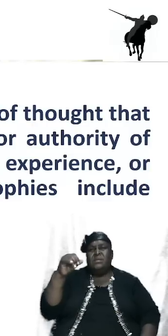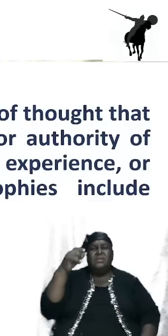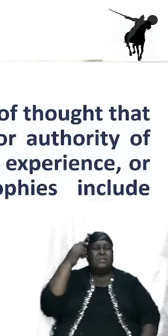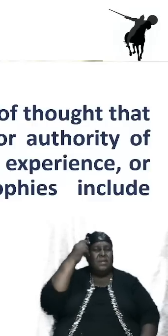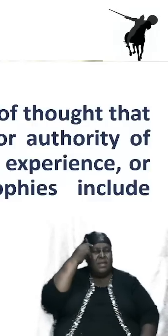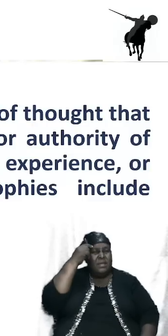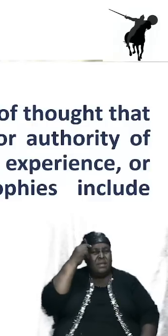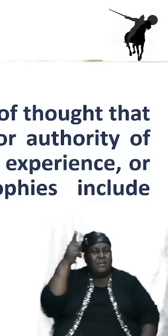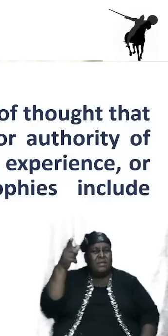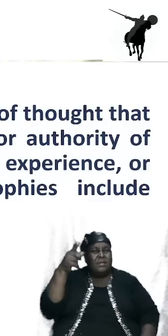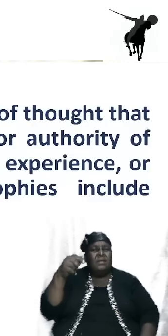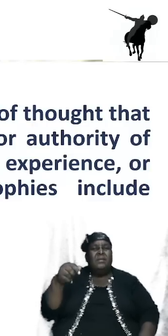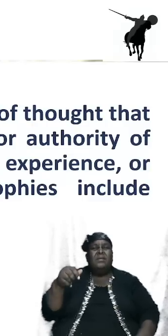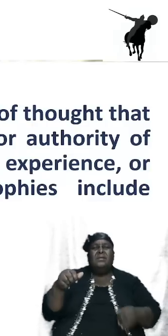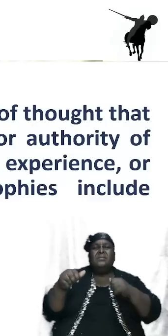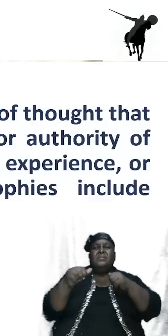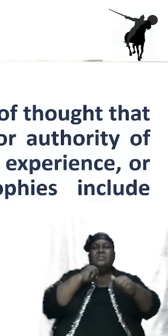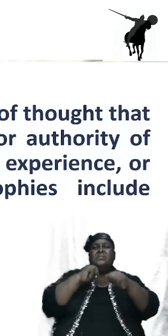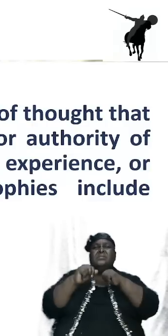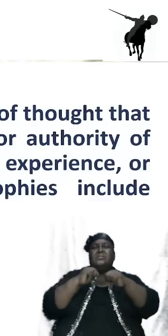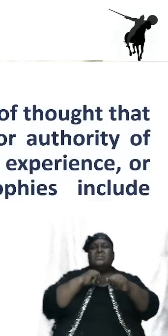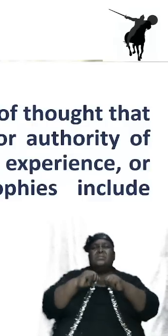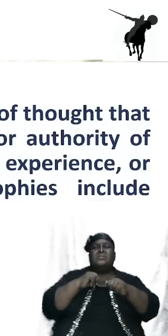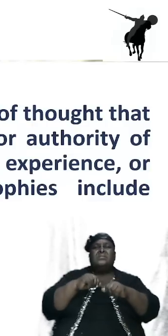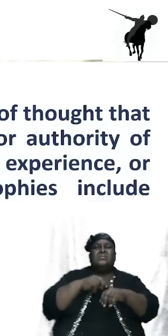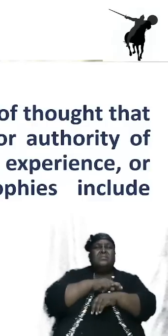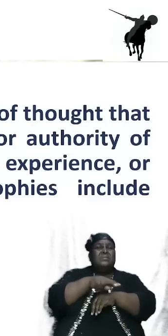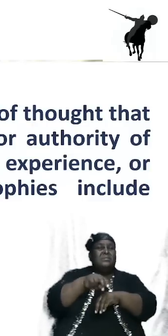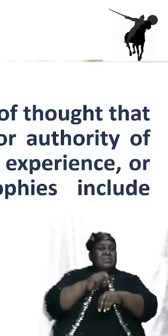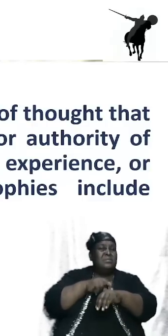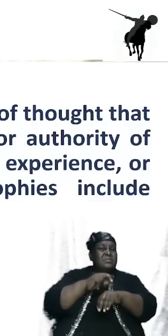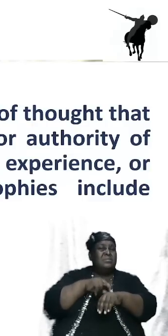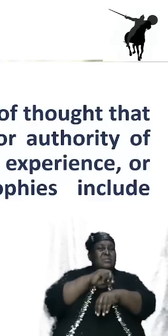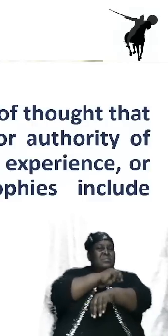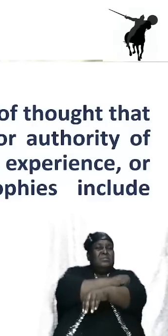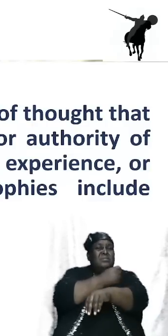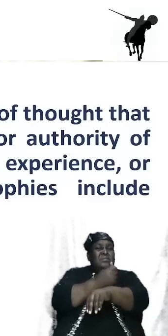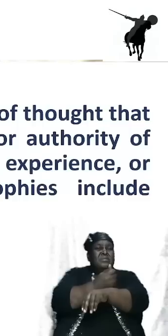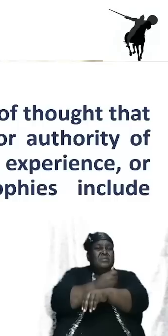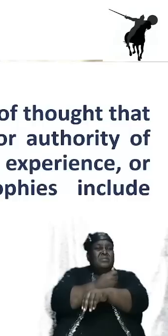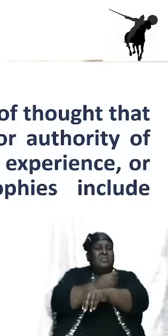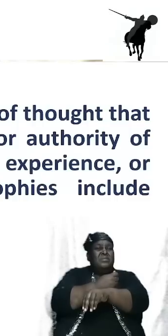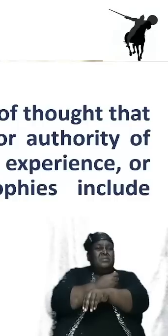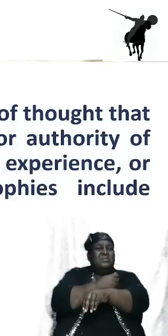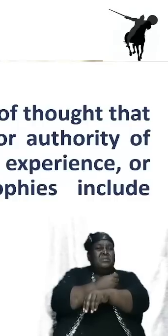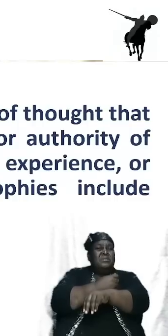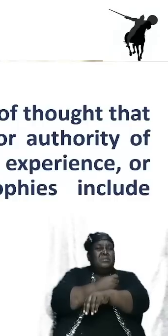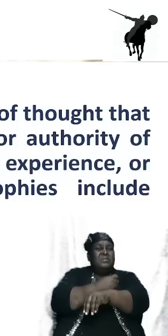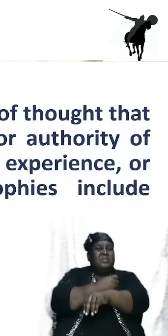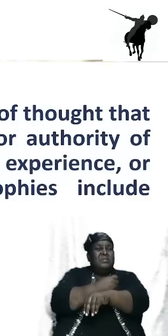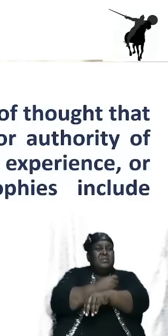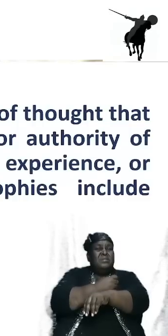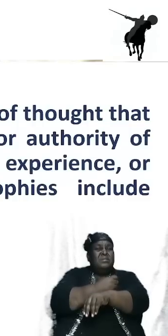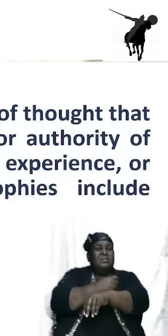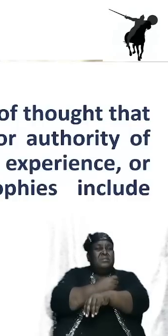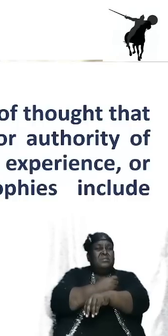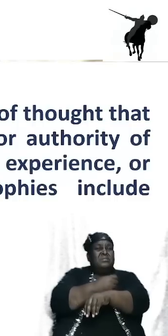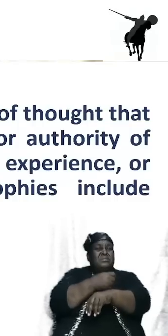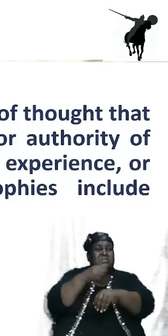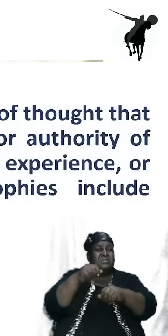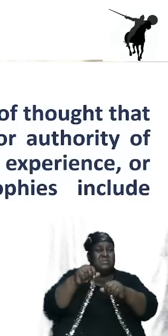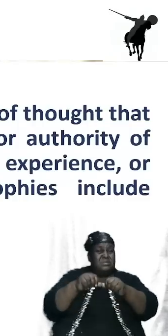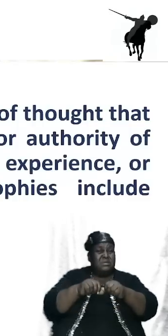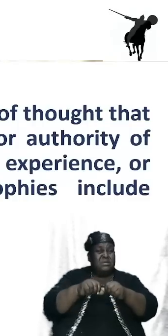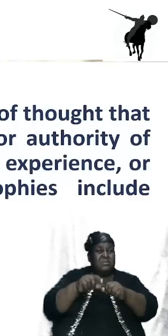that deny or ignore the existence, the nature, or the authority of God, and instead rely on human reason, experience,